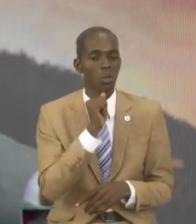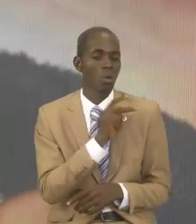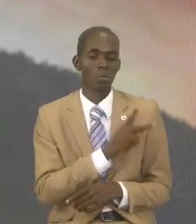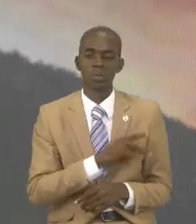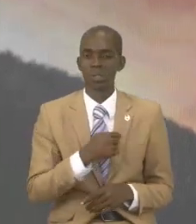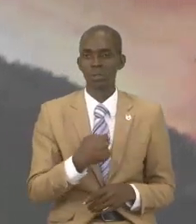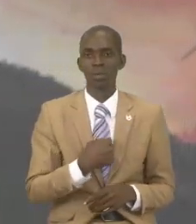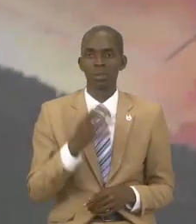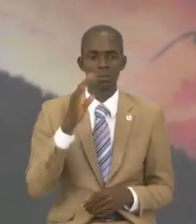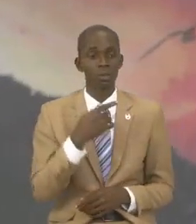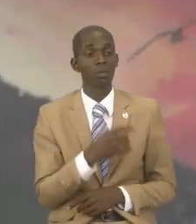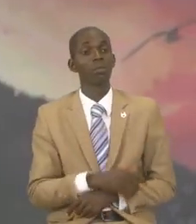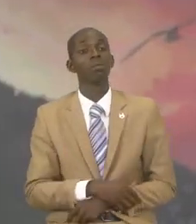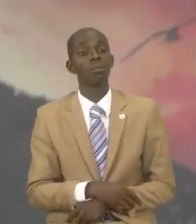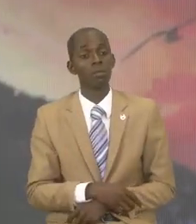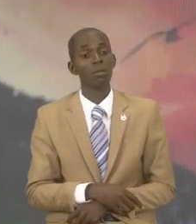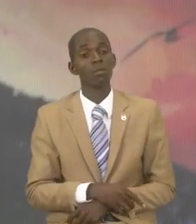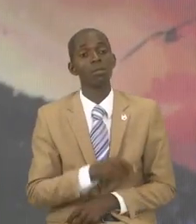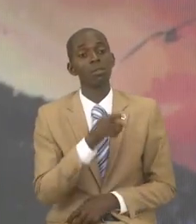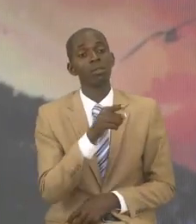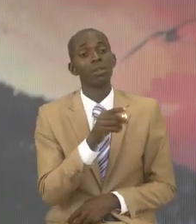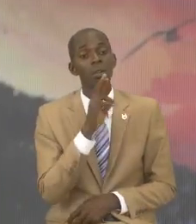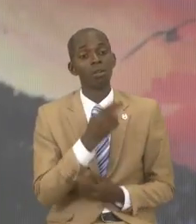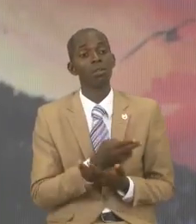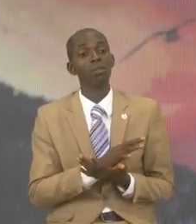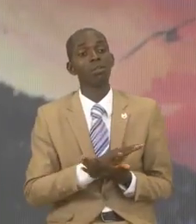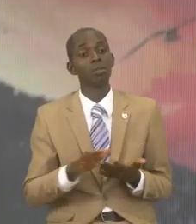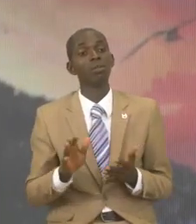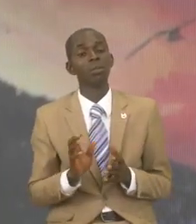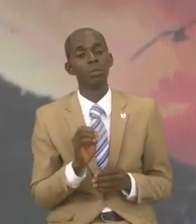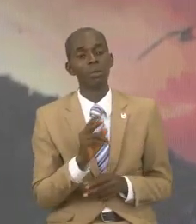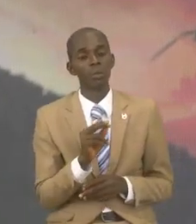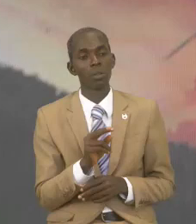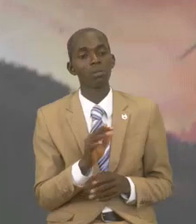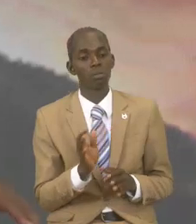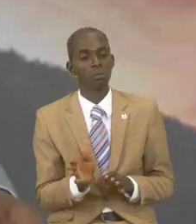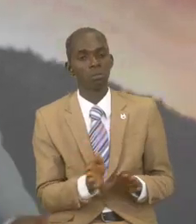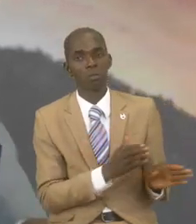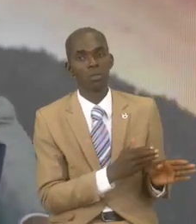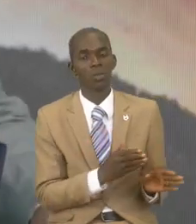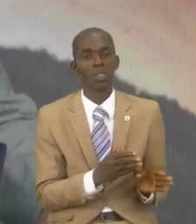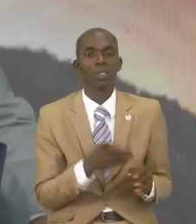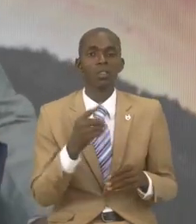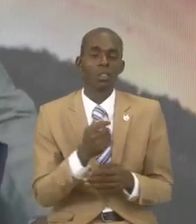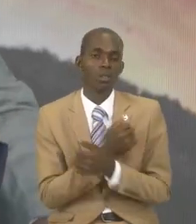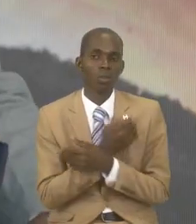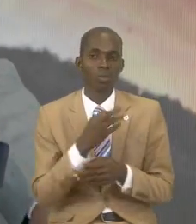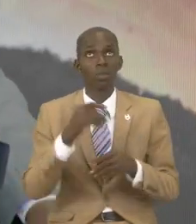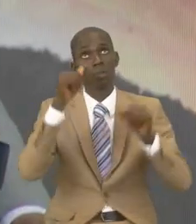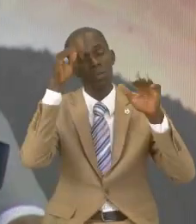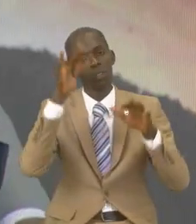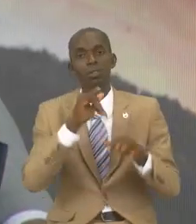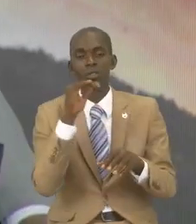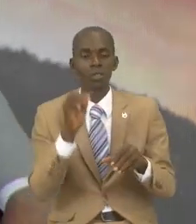They will say, okay, so that's all you can spend for that thing. The love of the Father is not in you.